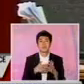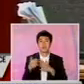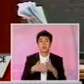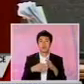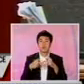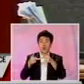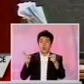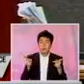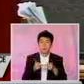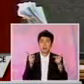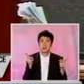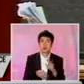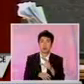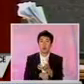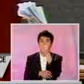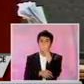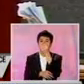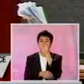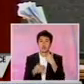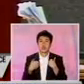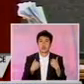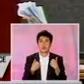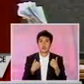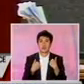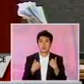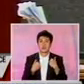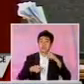pag-aari ng tao ay subjective,